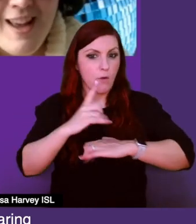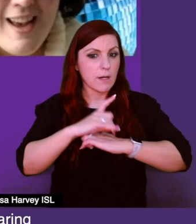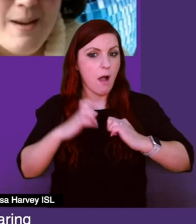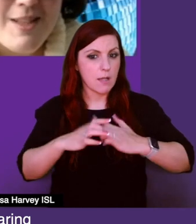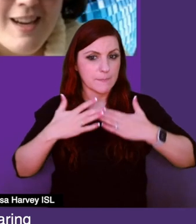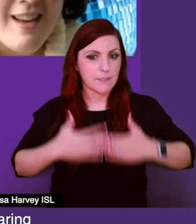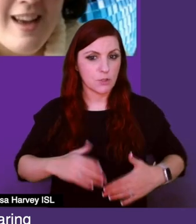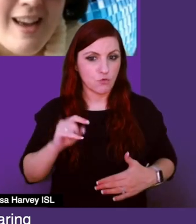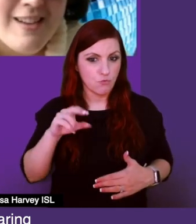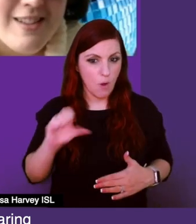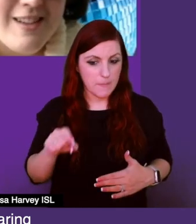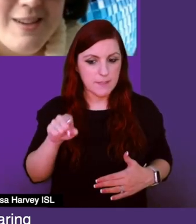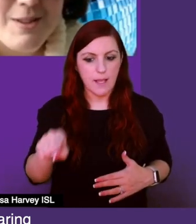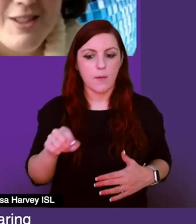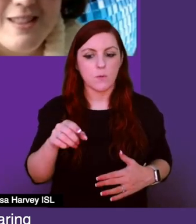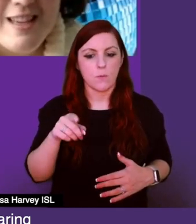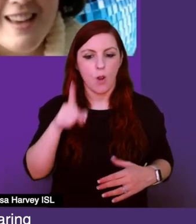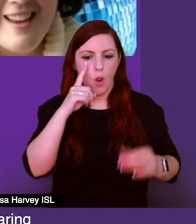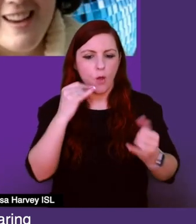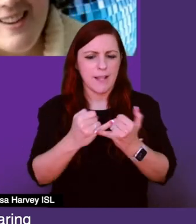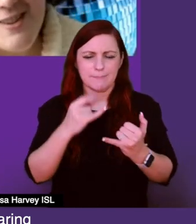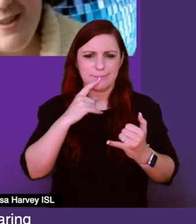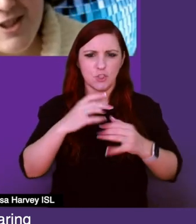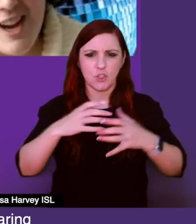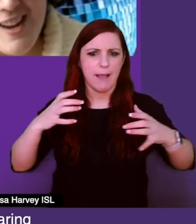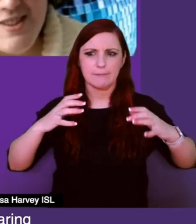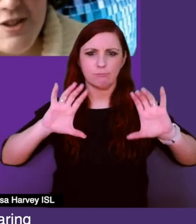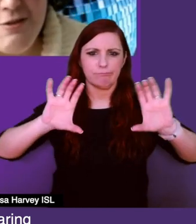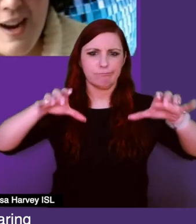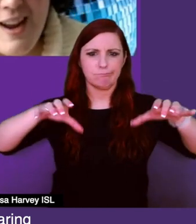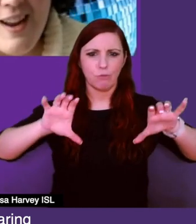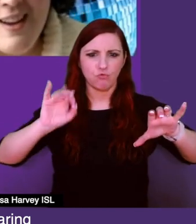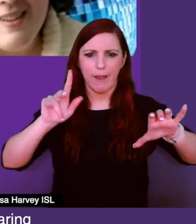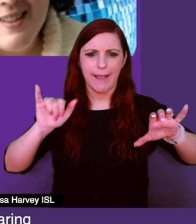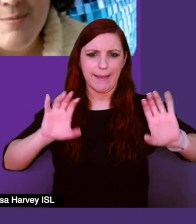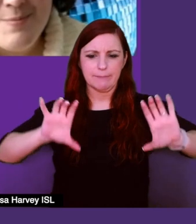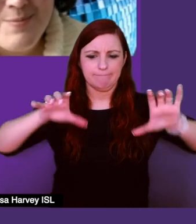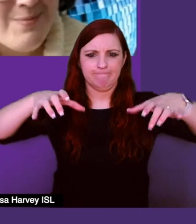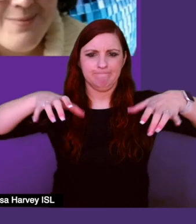scrubs and I'm sitting at what looks like a, I don't know, giant gray